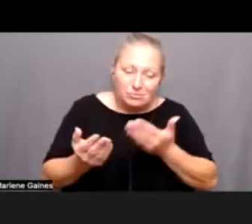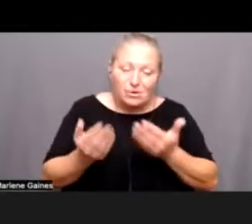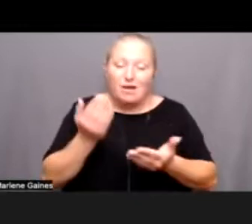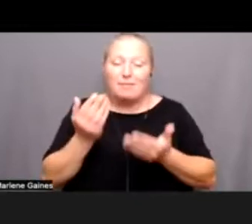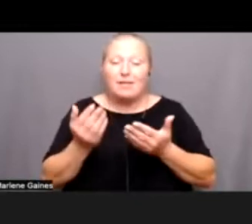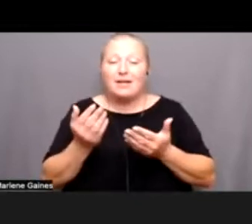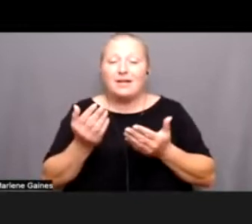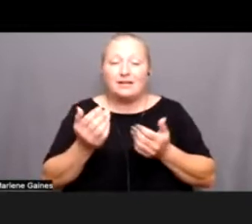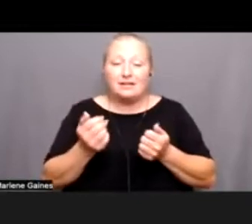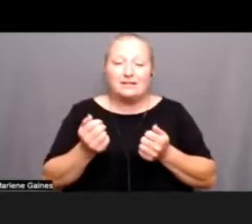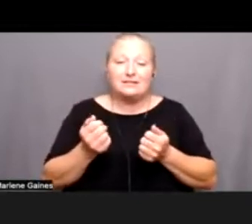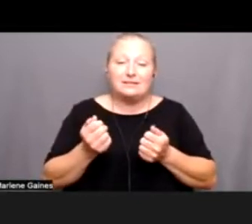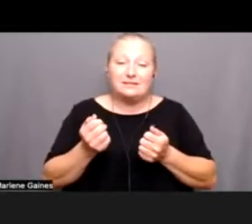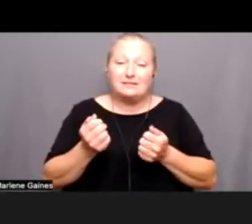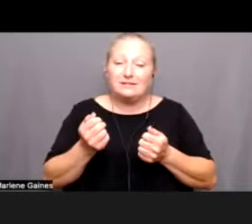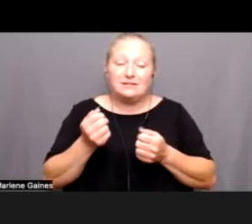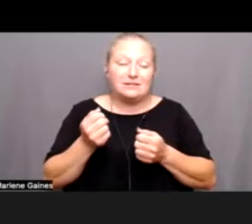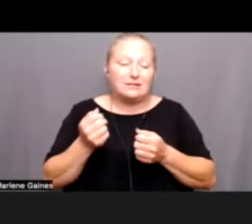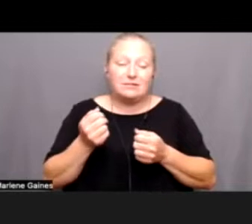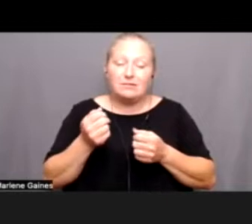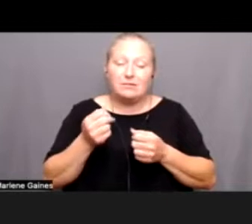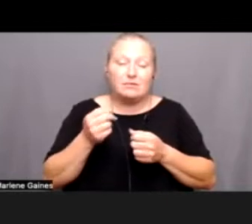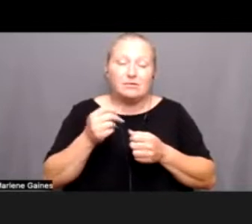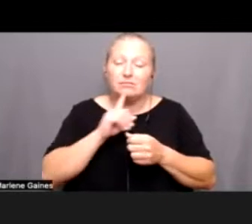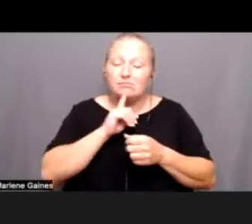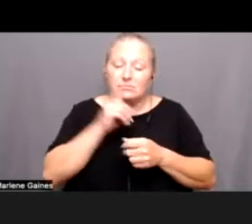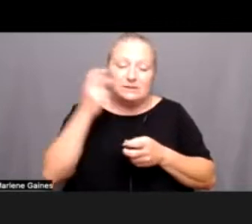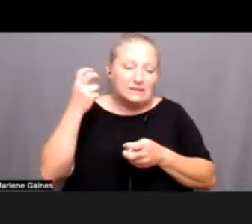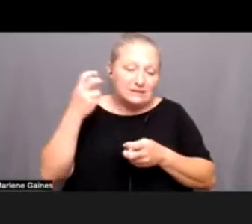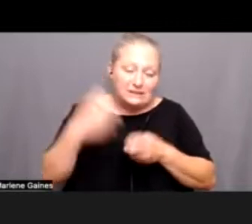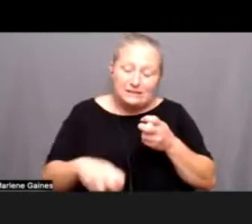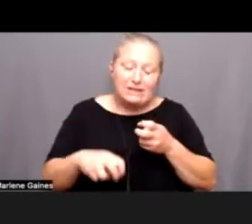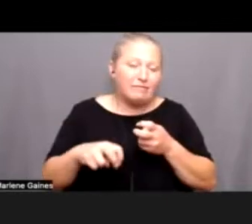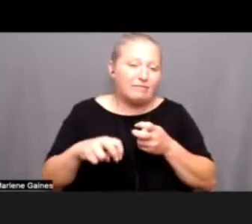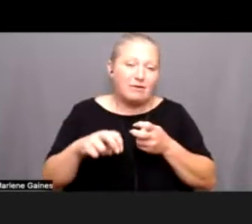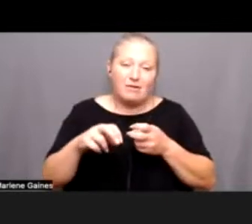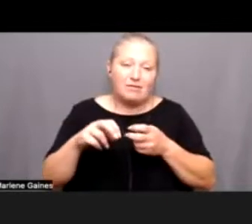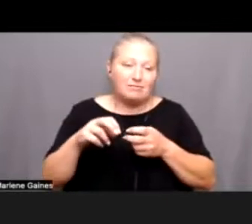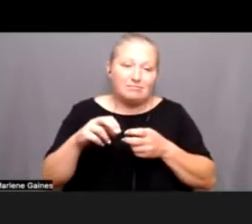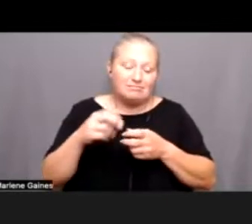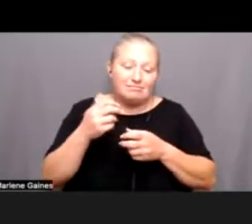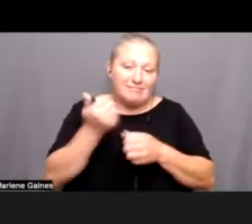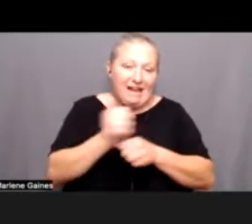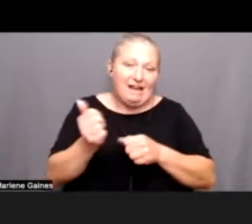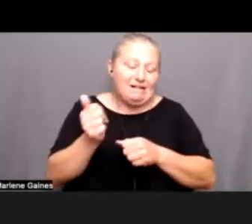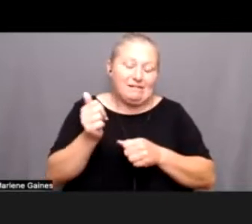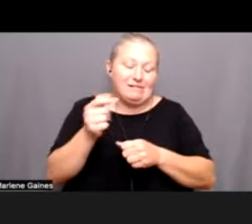been the most difficult I think anybody has ever been through.